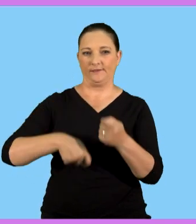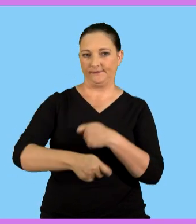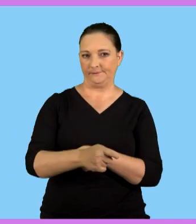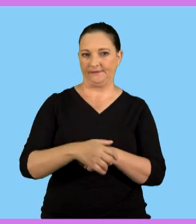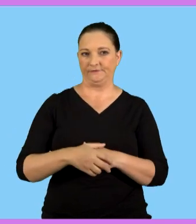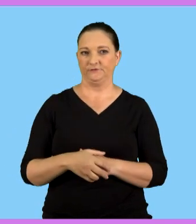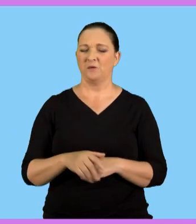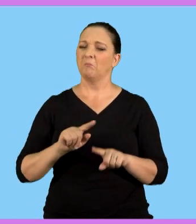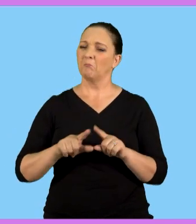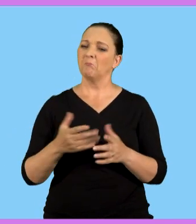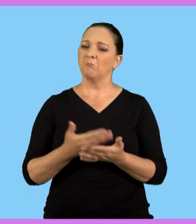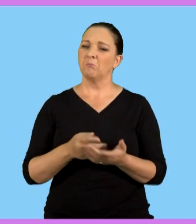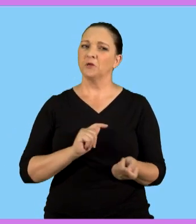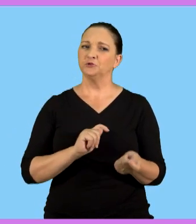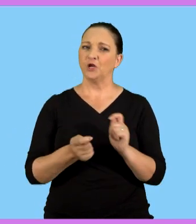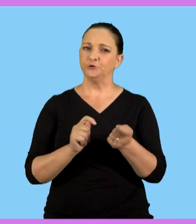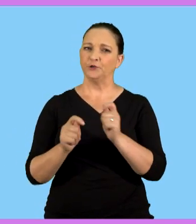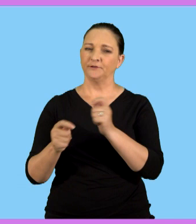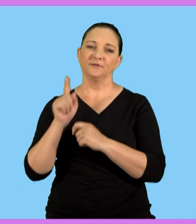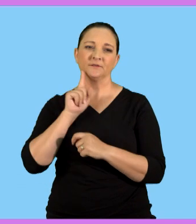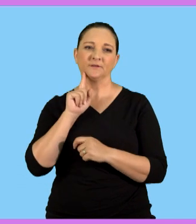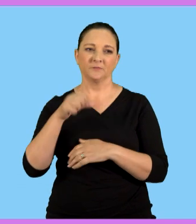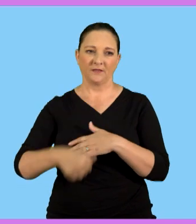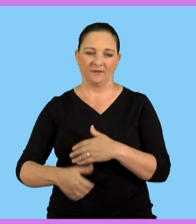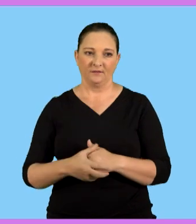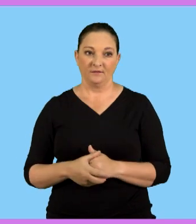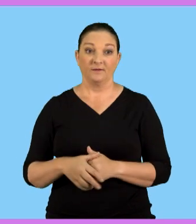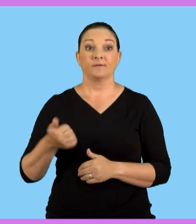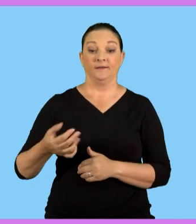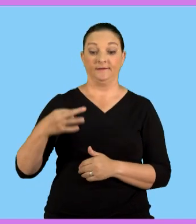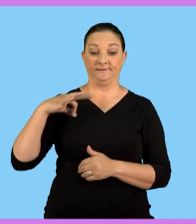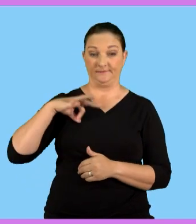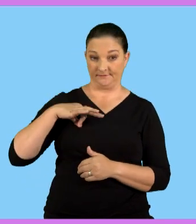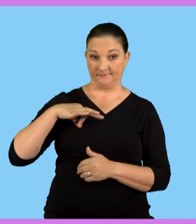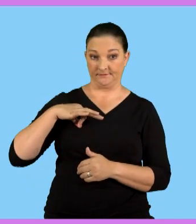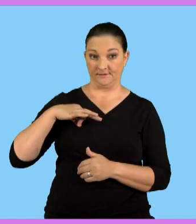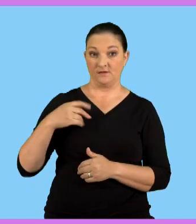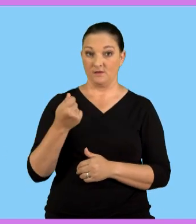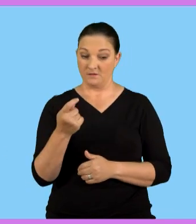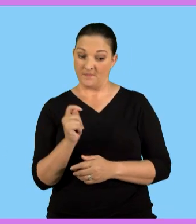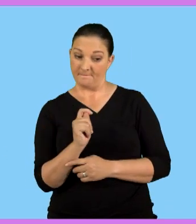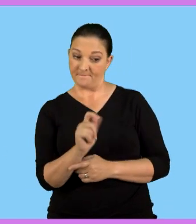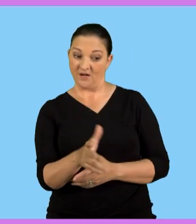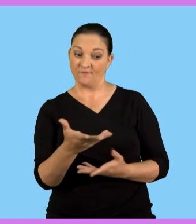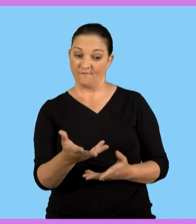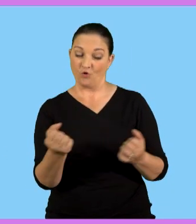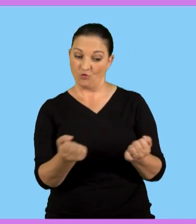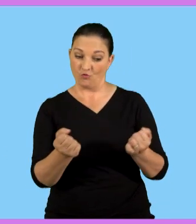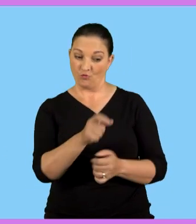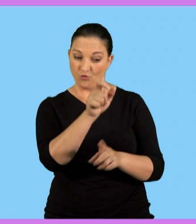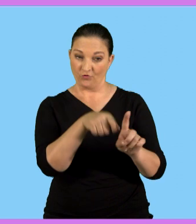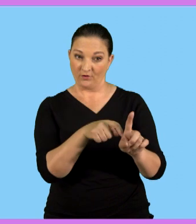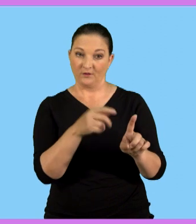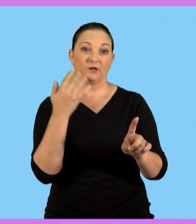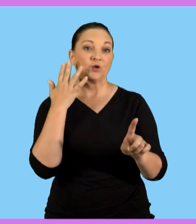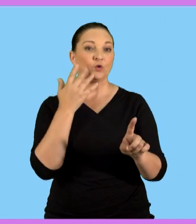income or expense that changes each month. And wages, money paid to the employee for